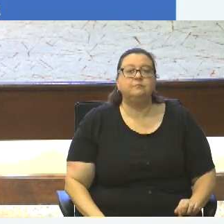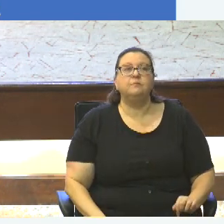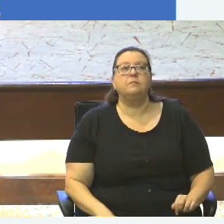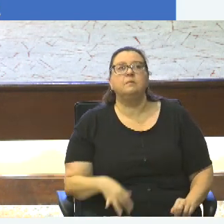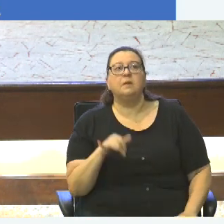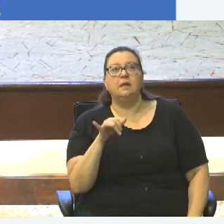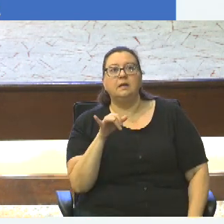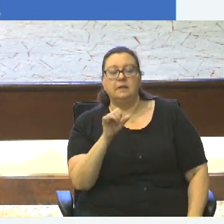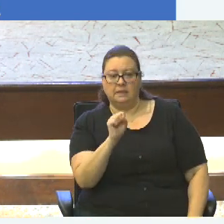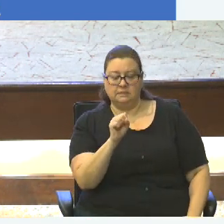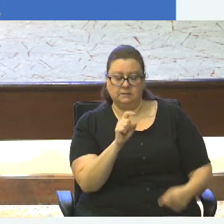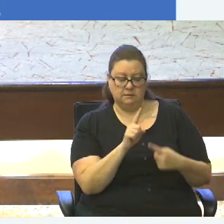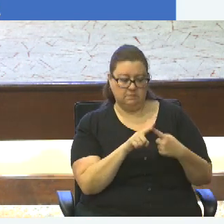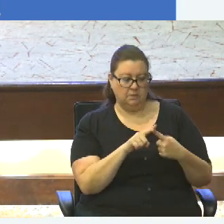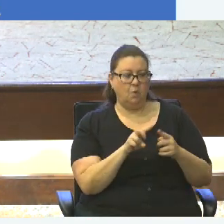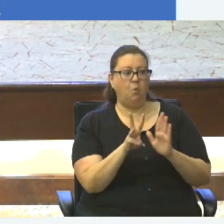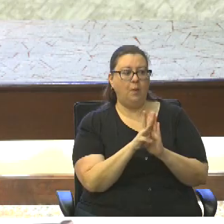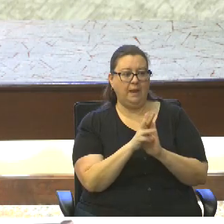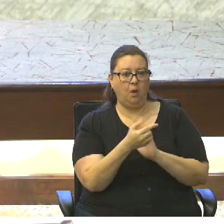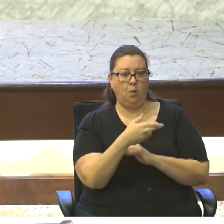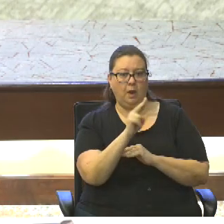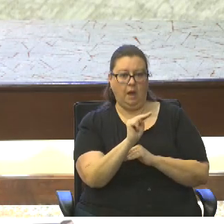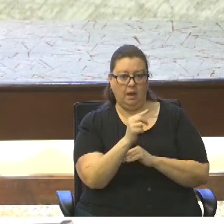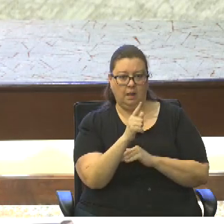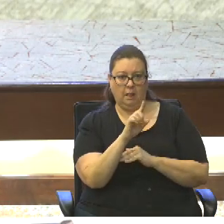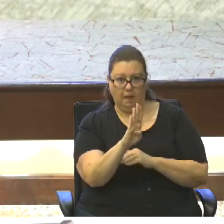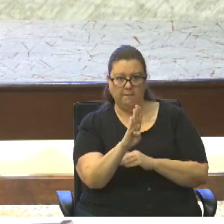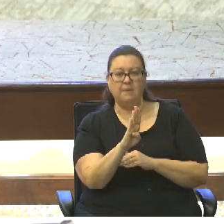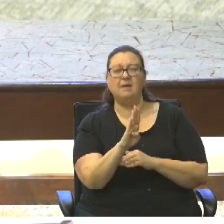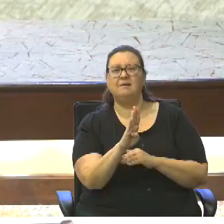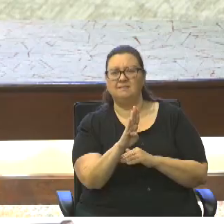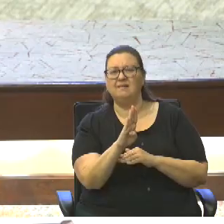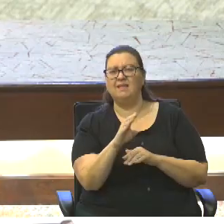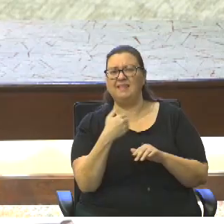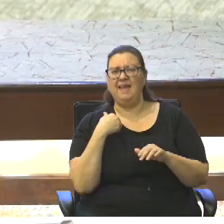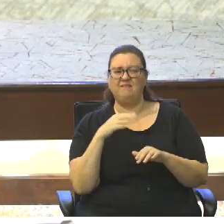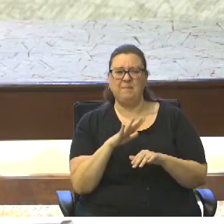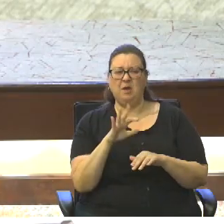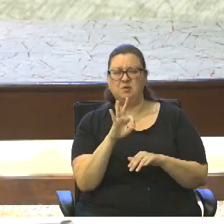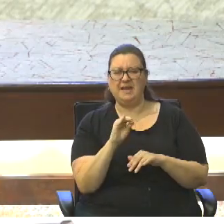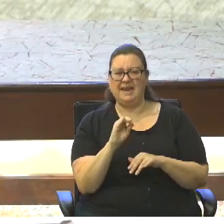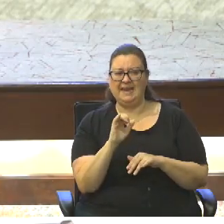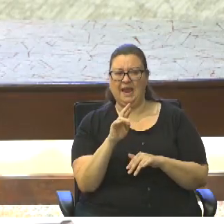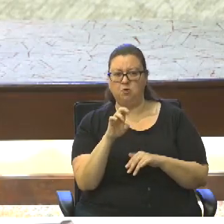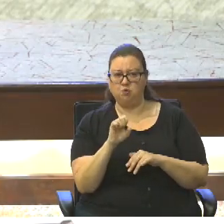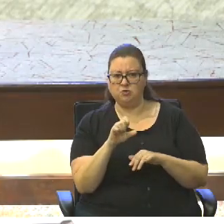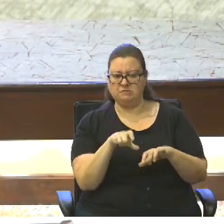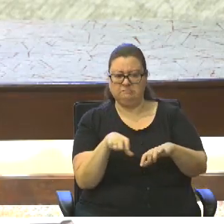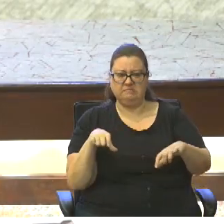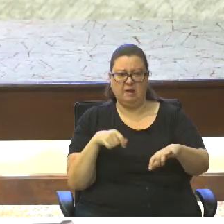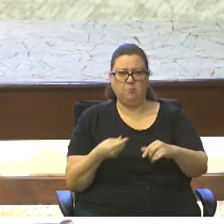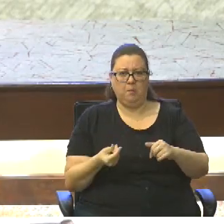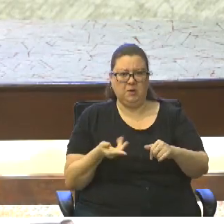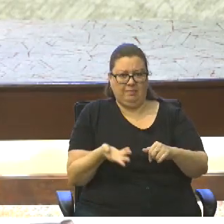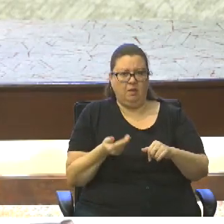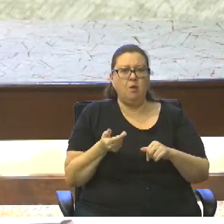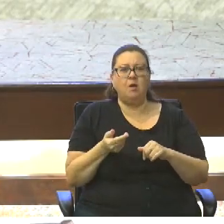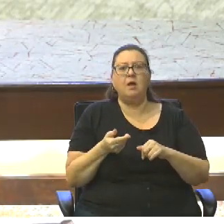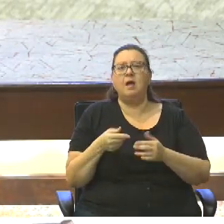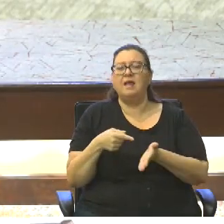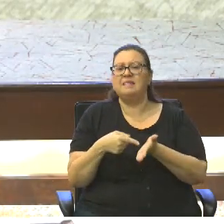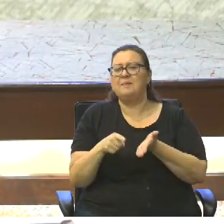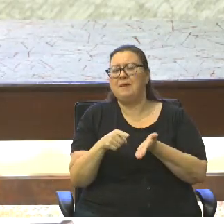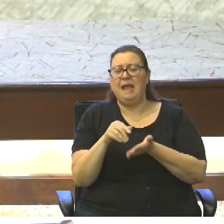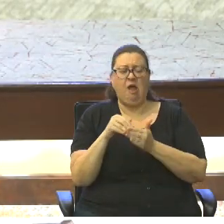cool. The Waco Gun Club occupies a little over 90 acres of airport property and pays less